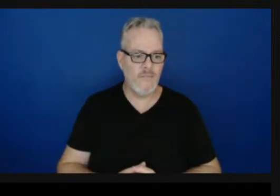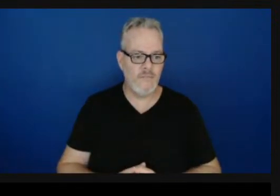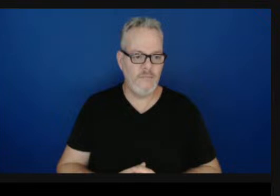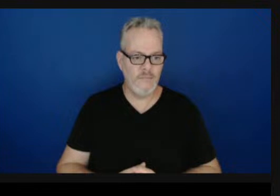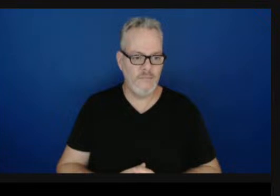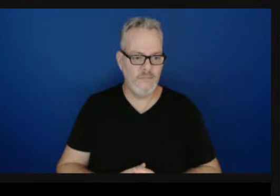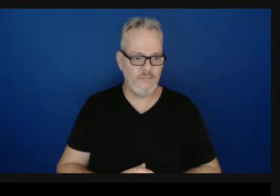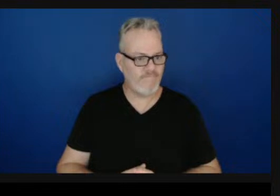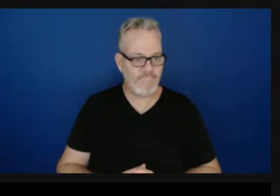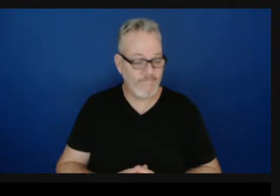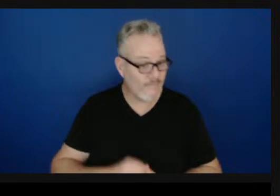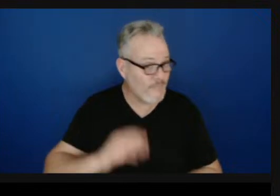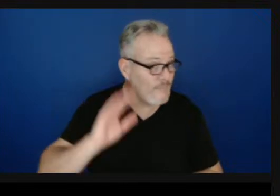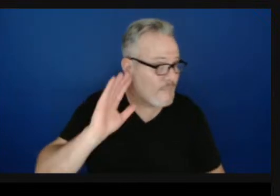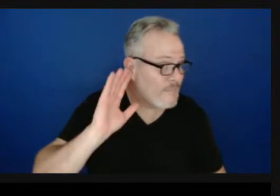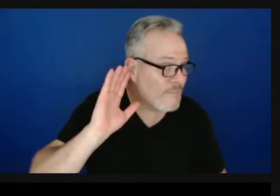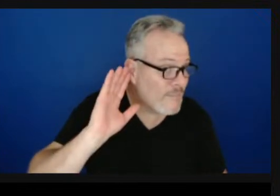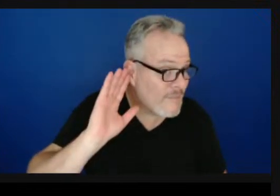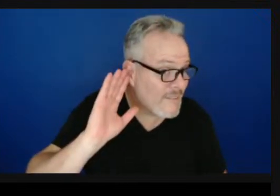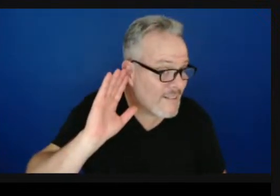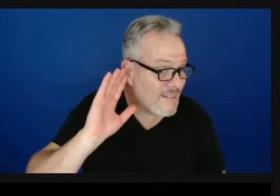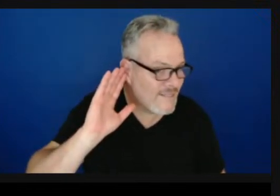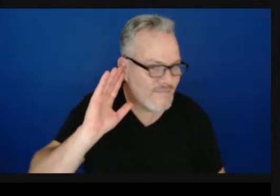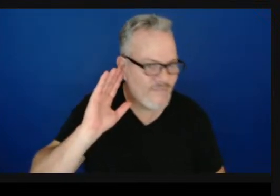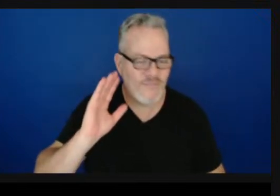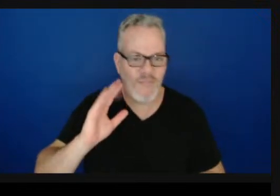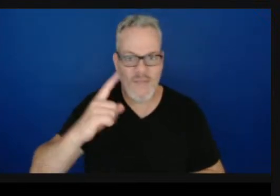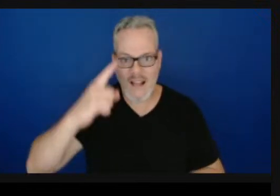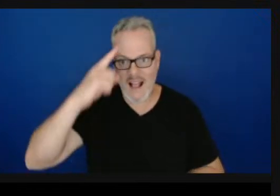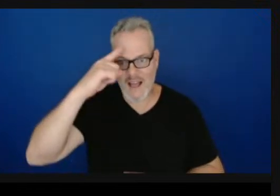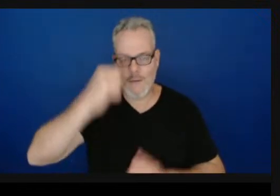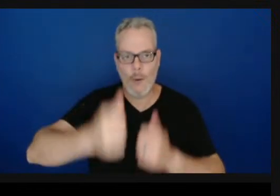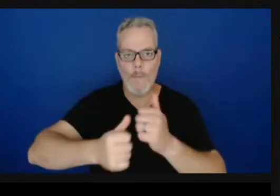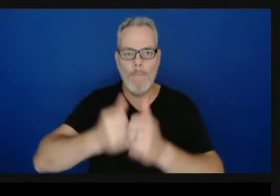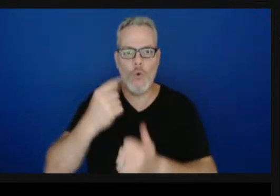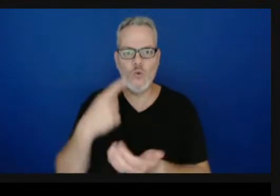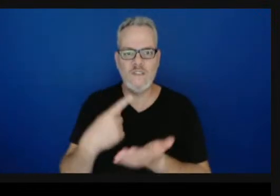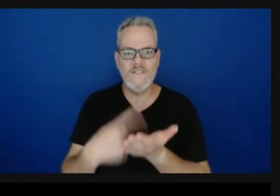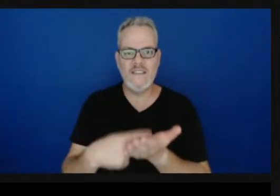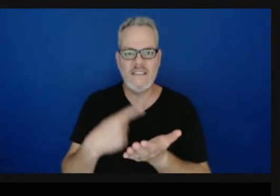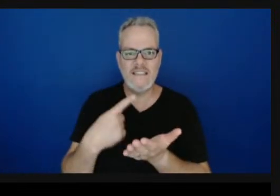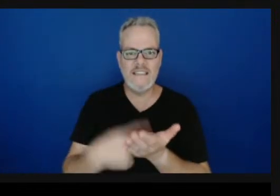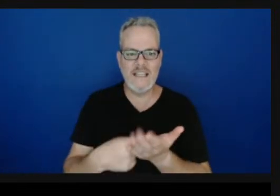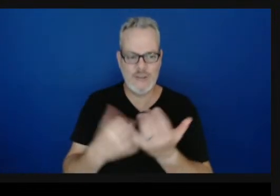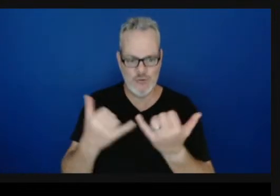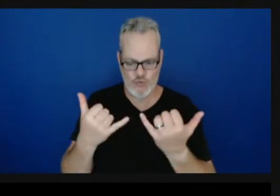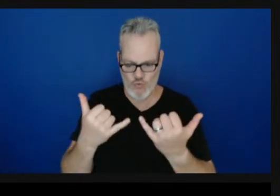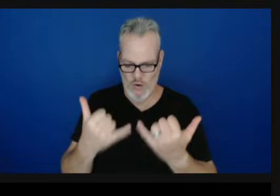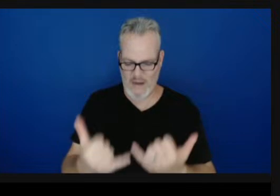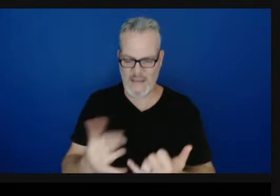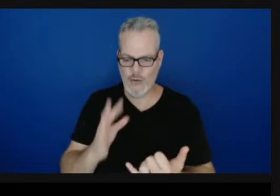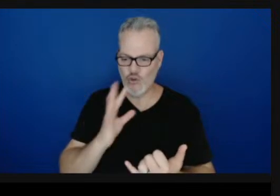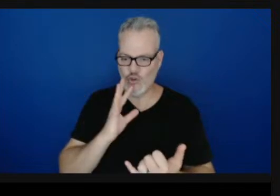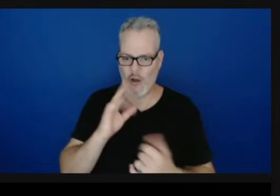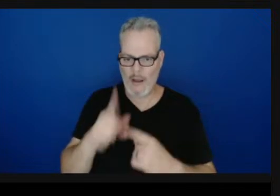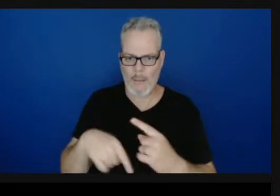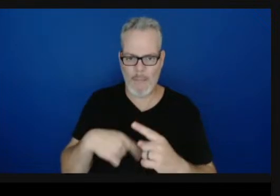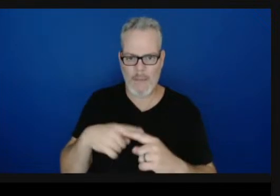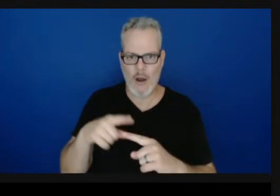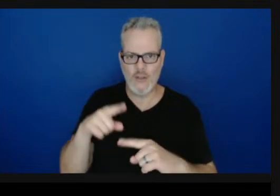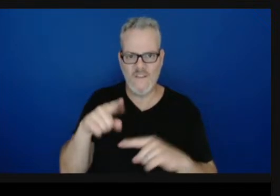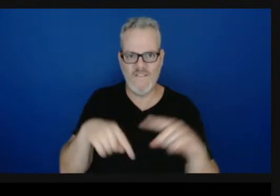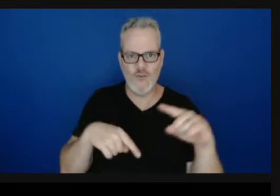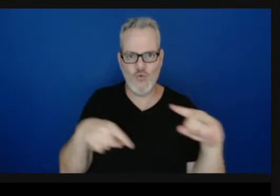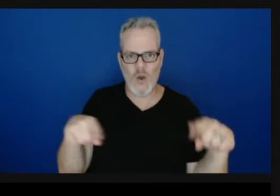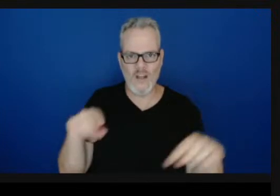Can't hear you. I think most of the discussion at this point is around the naming conventions of the